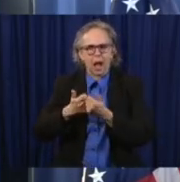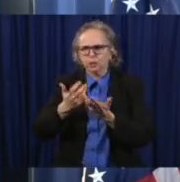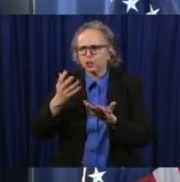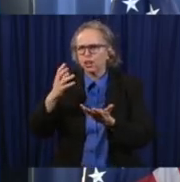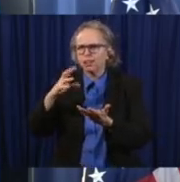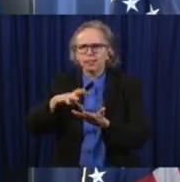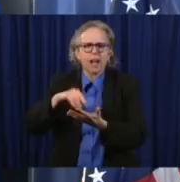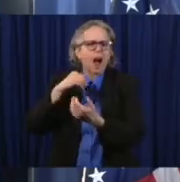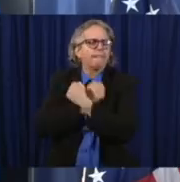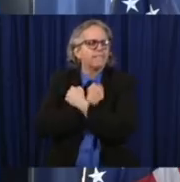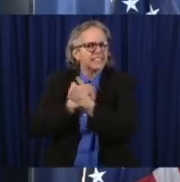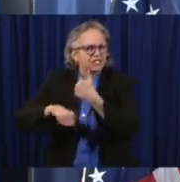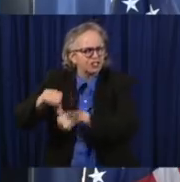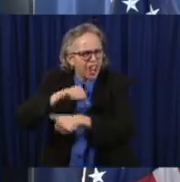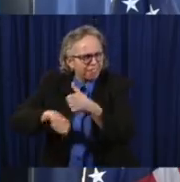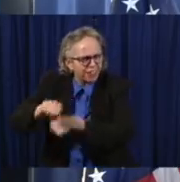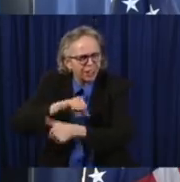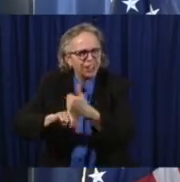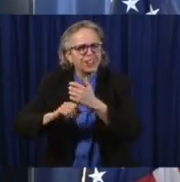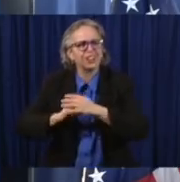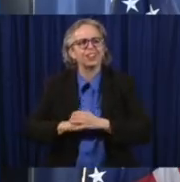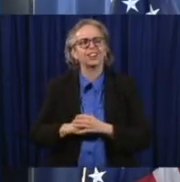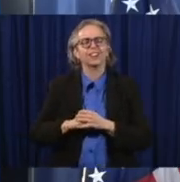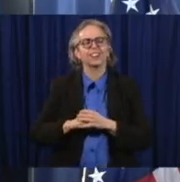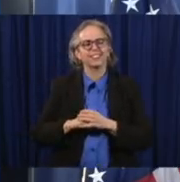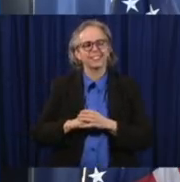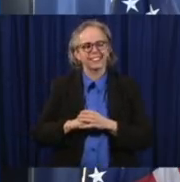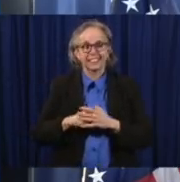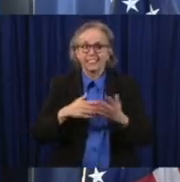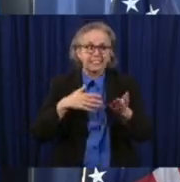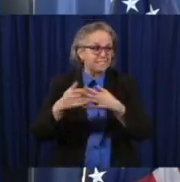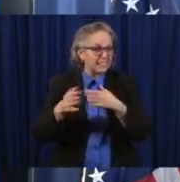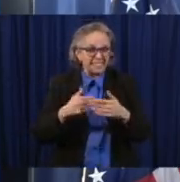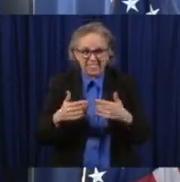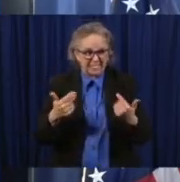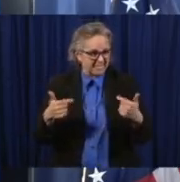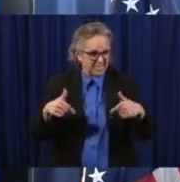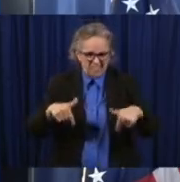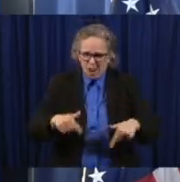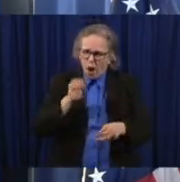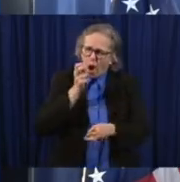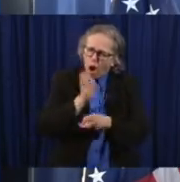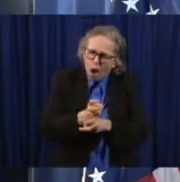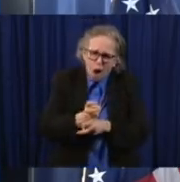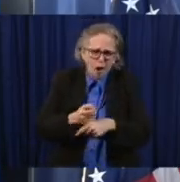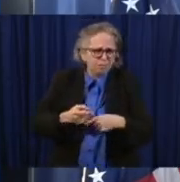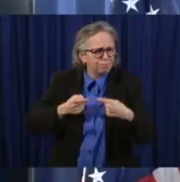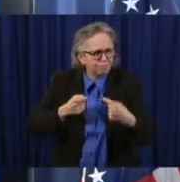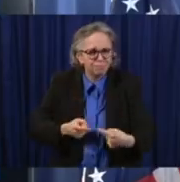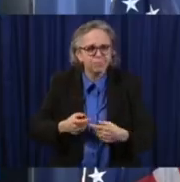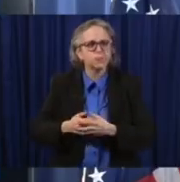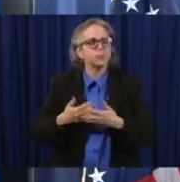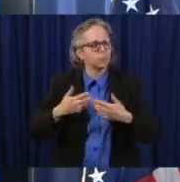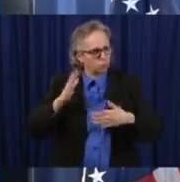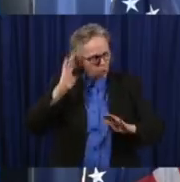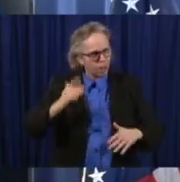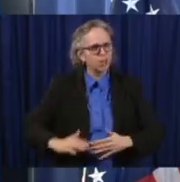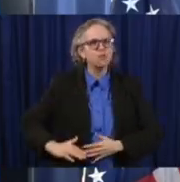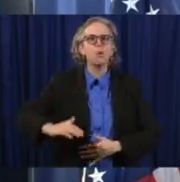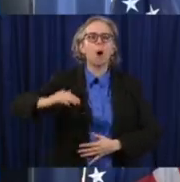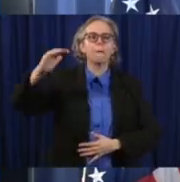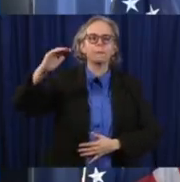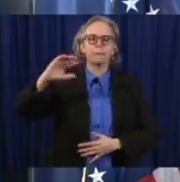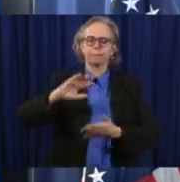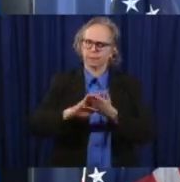even when times are hard. We will grow up to be loving,